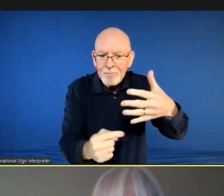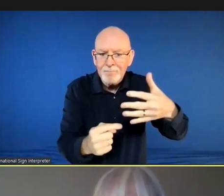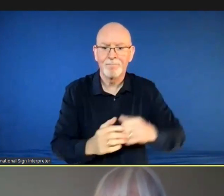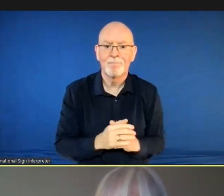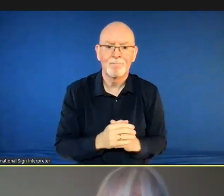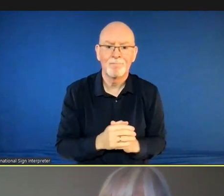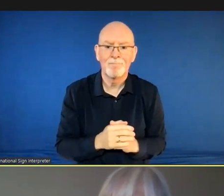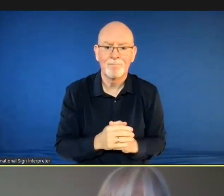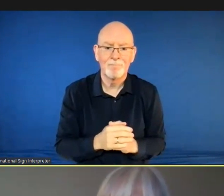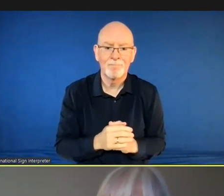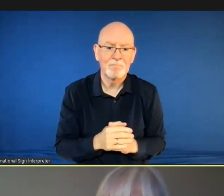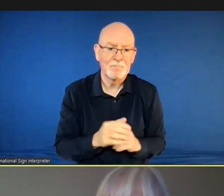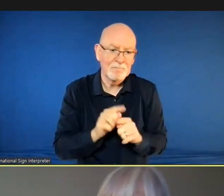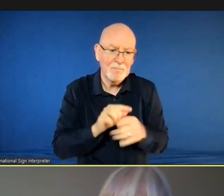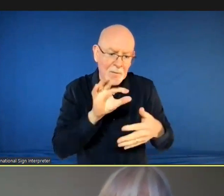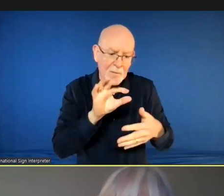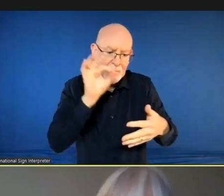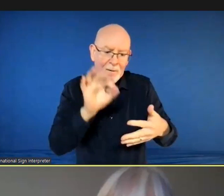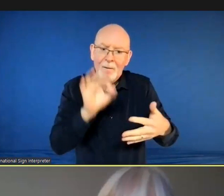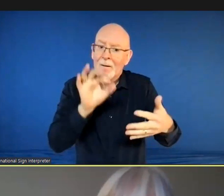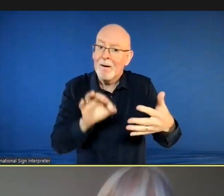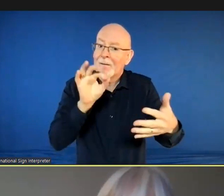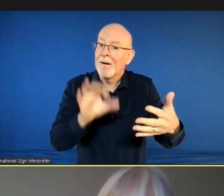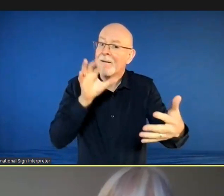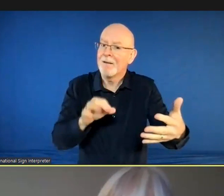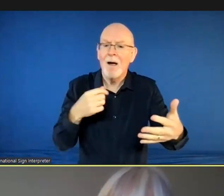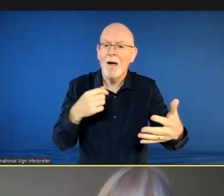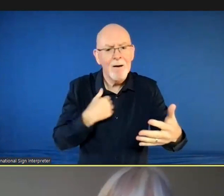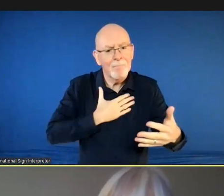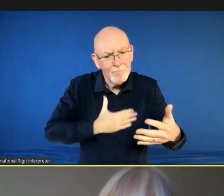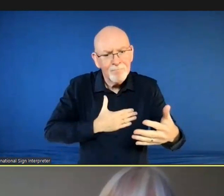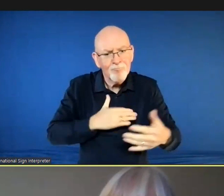urge you to read the whole report when you get a chance.